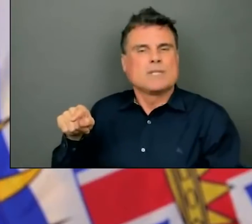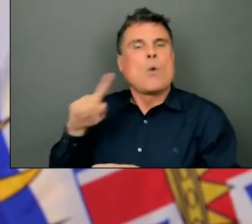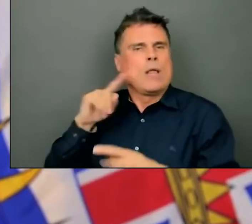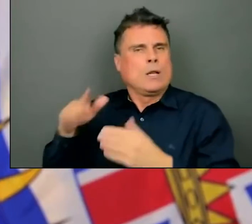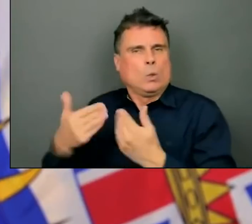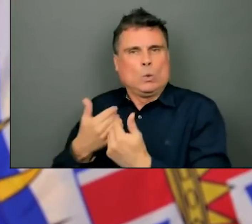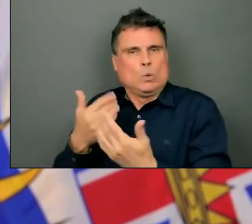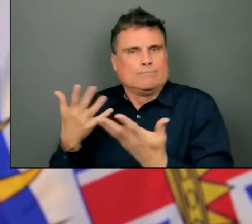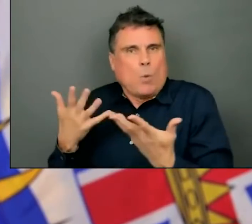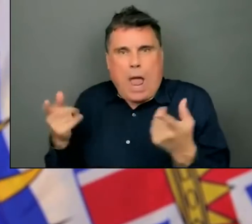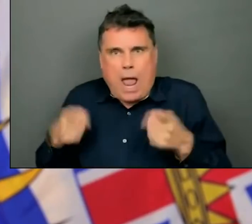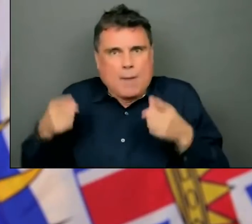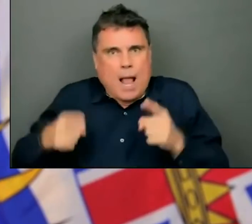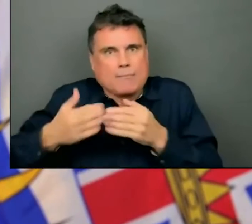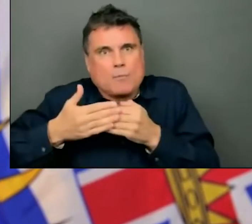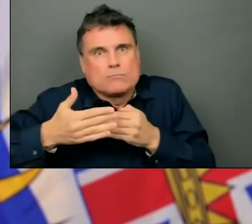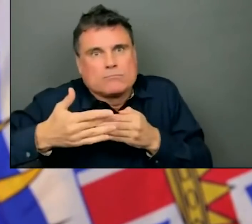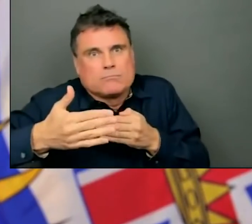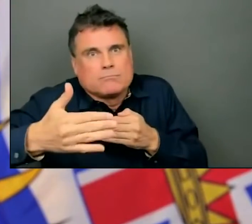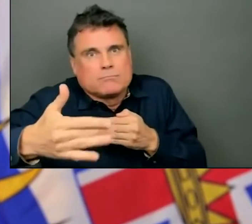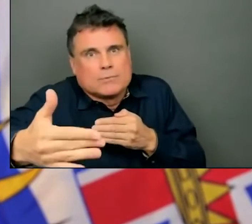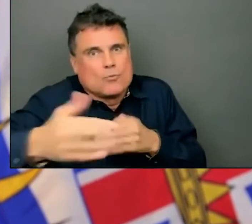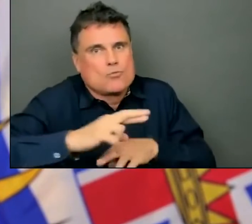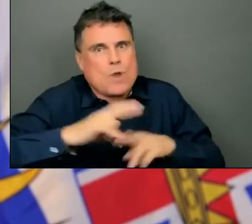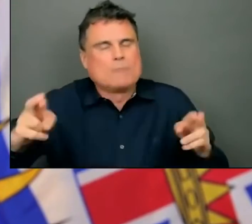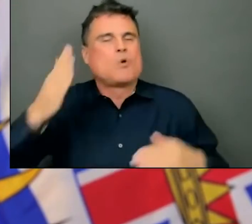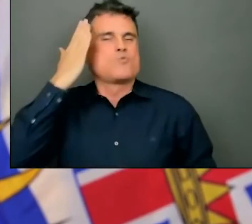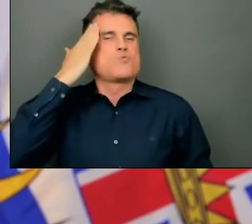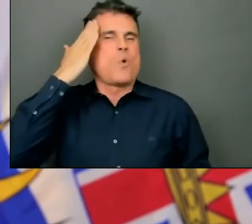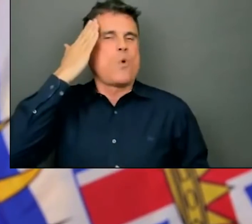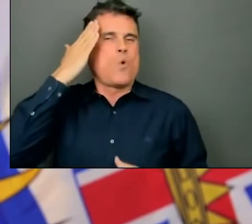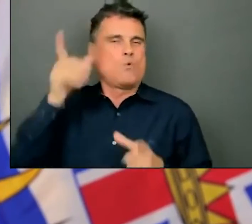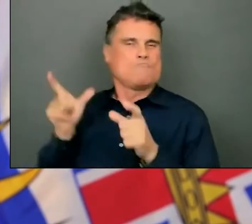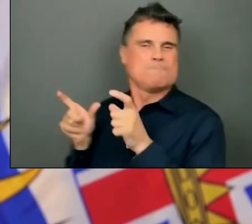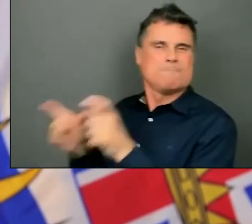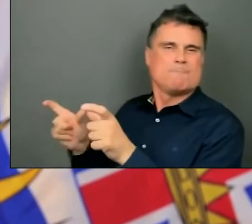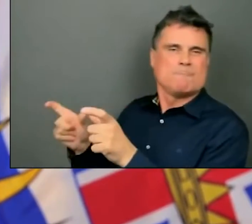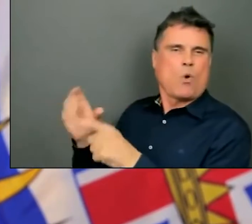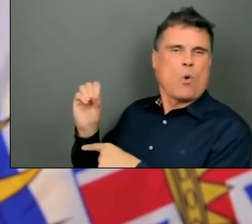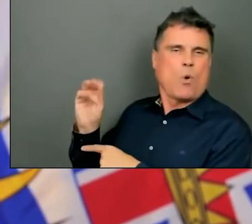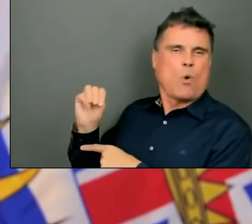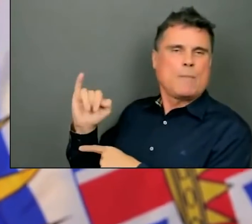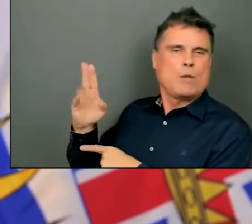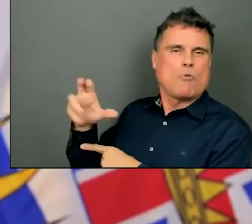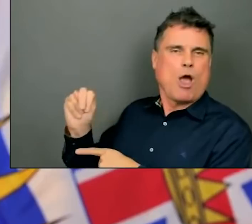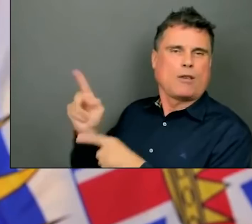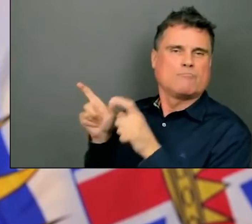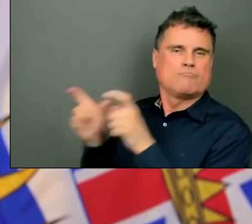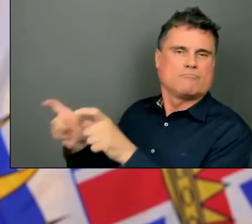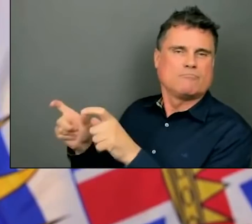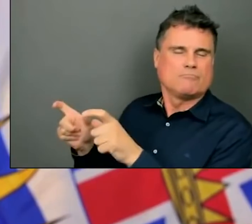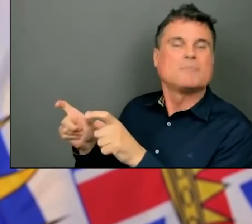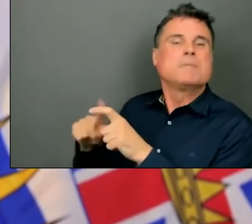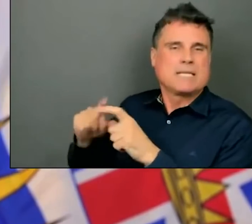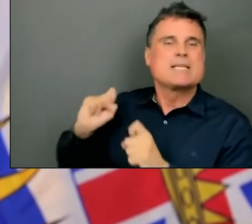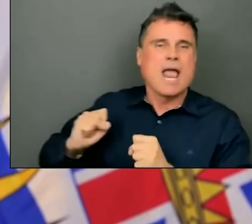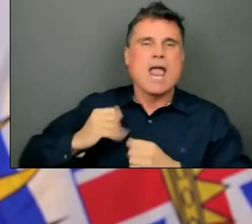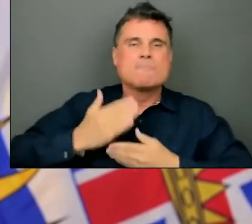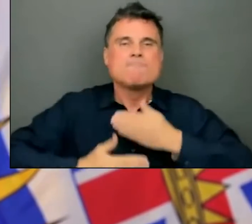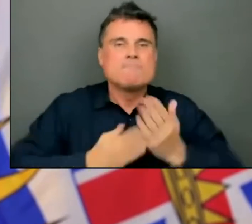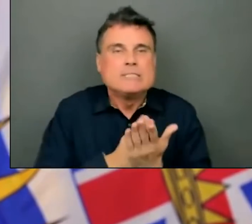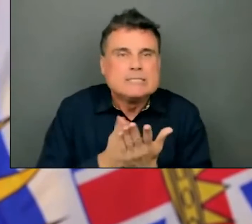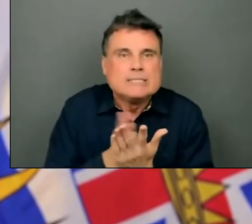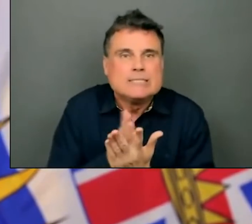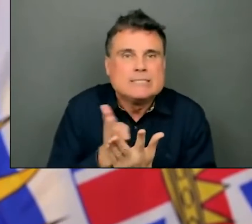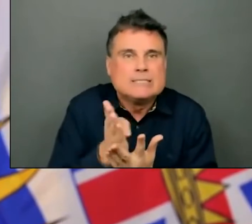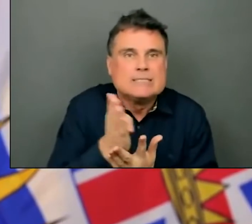of the protection that we get from vaccination is one of those things that has made sure that we can get through this. For those who've